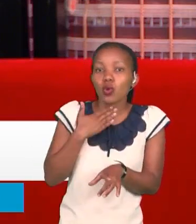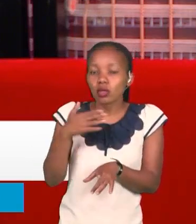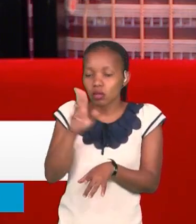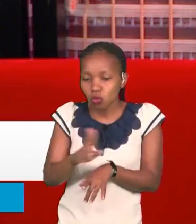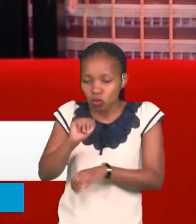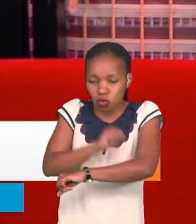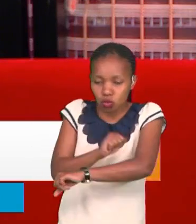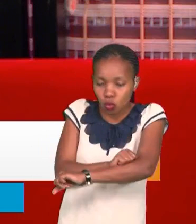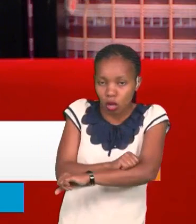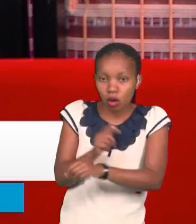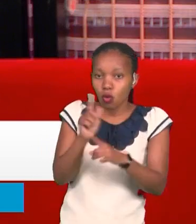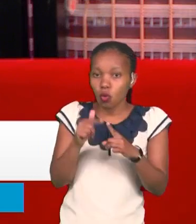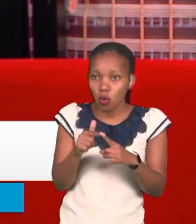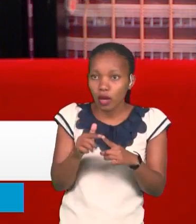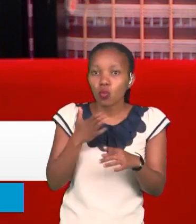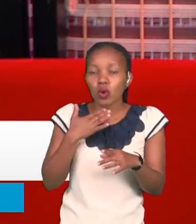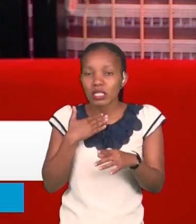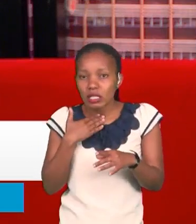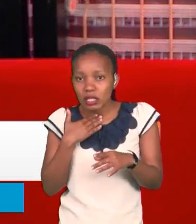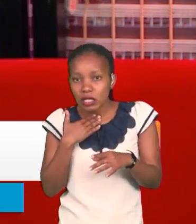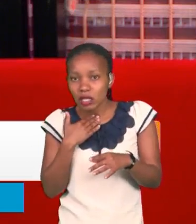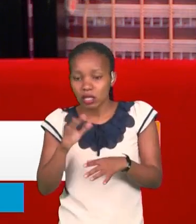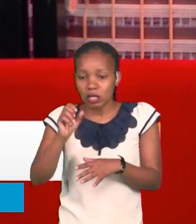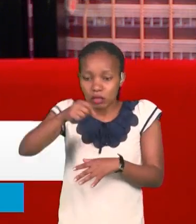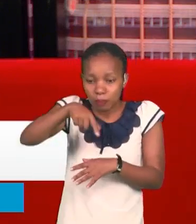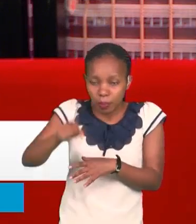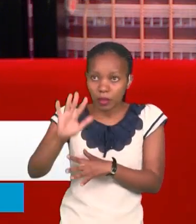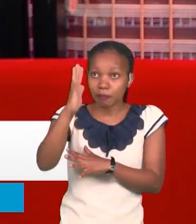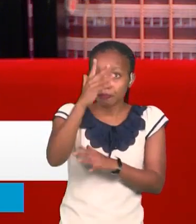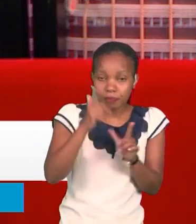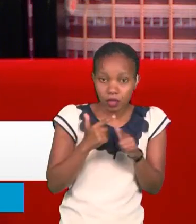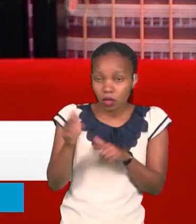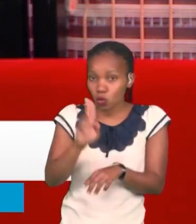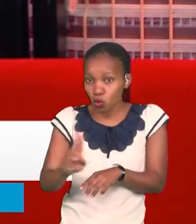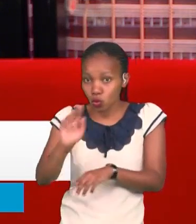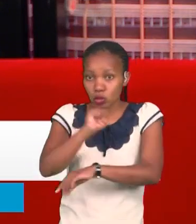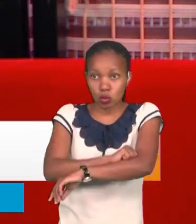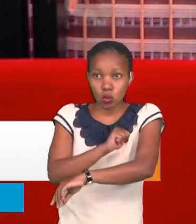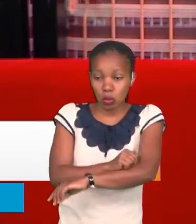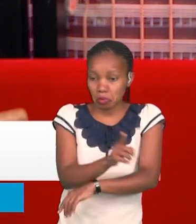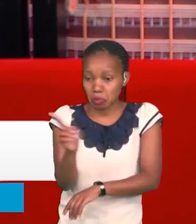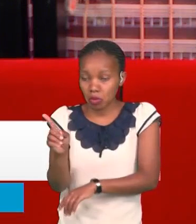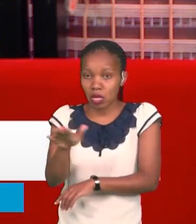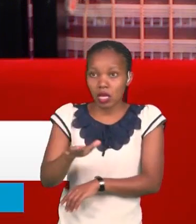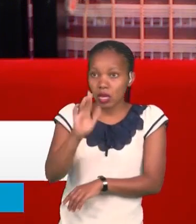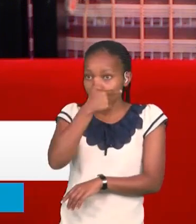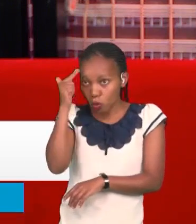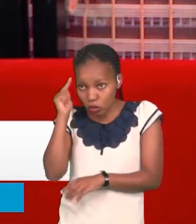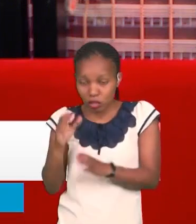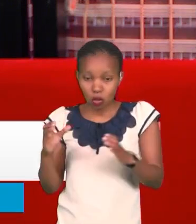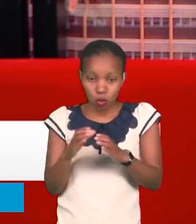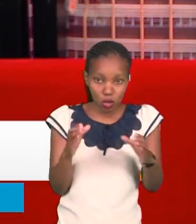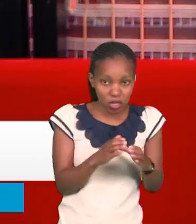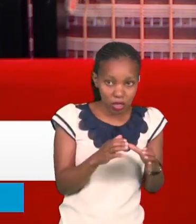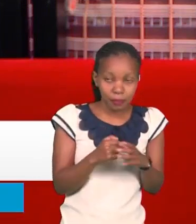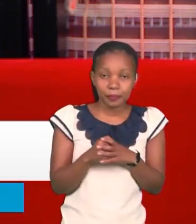as we go out to the tree planting expeditions. Yeah. We use the schools as a place because it's a community face.